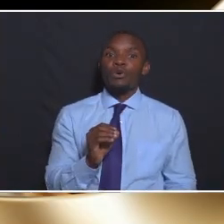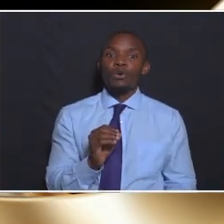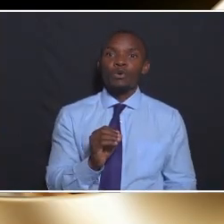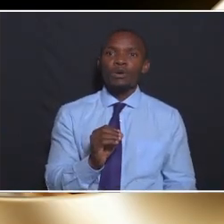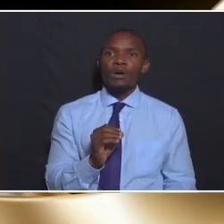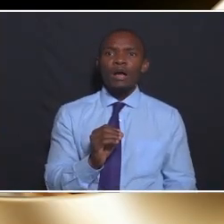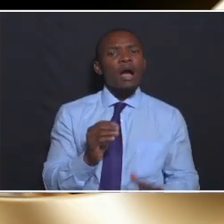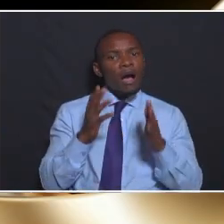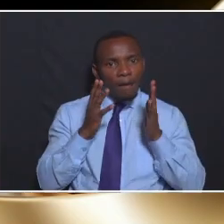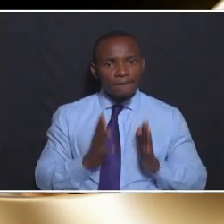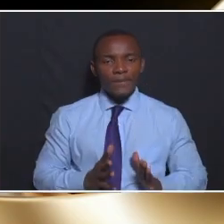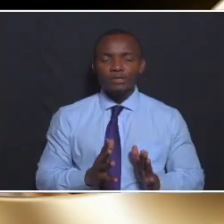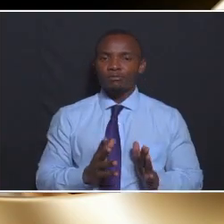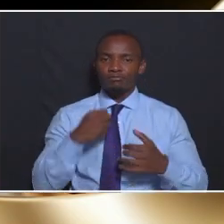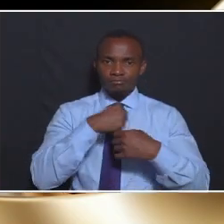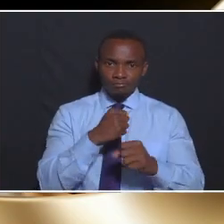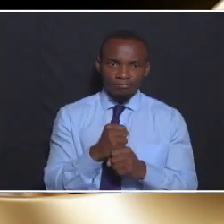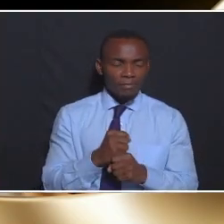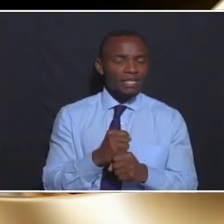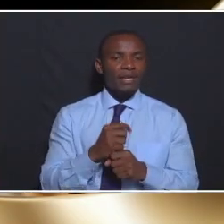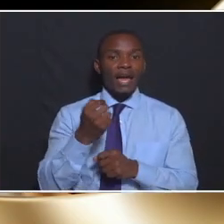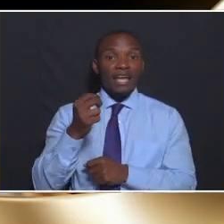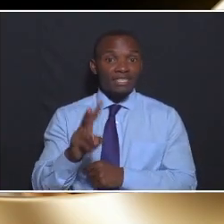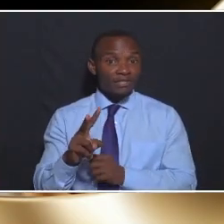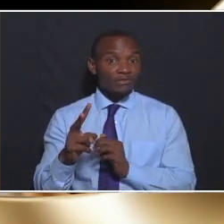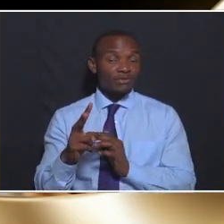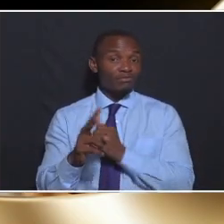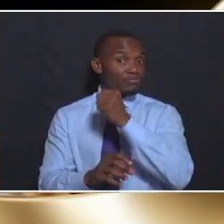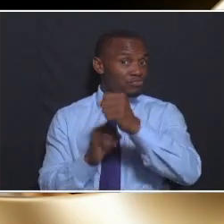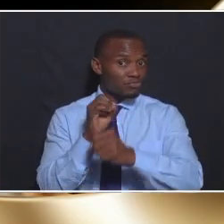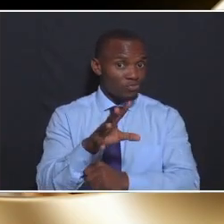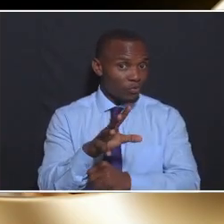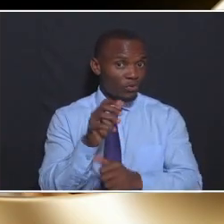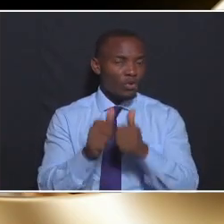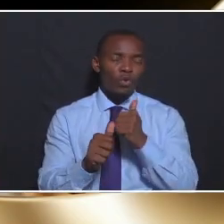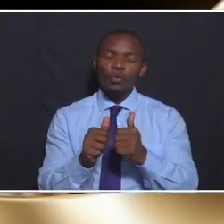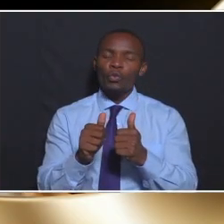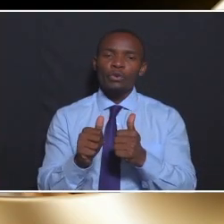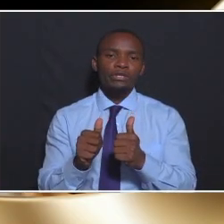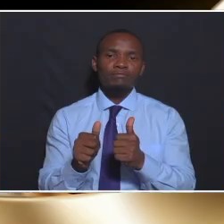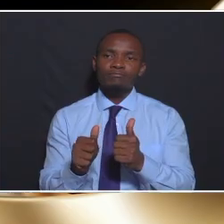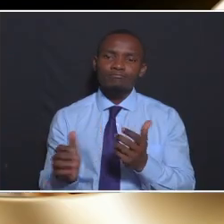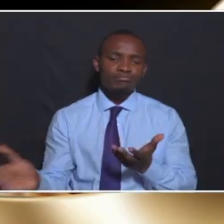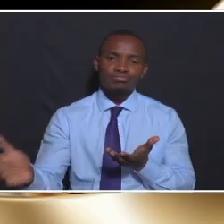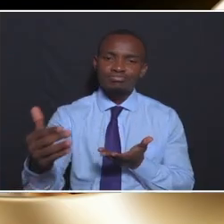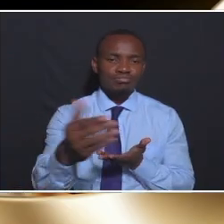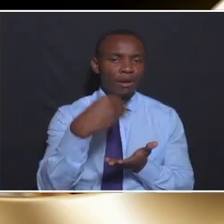someone made a whole TV series that made lots of money globally off a